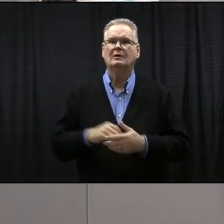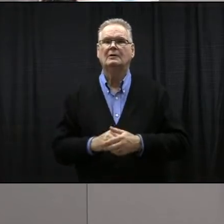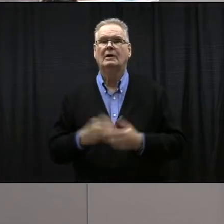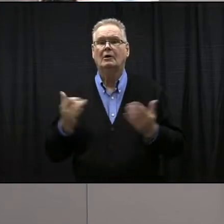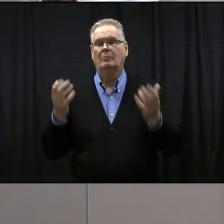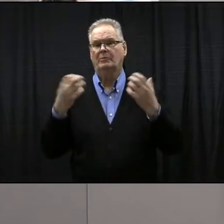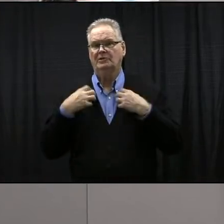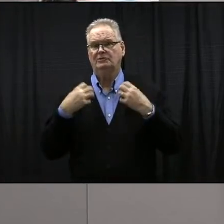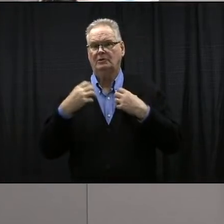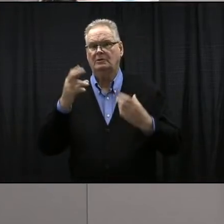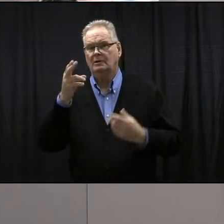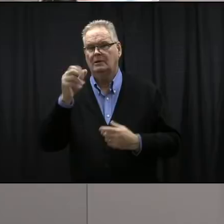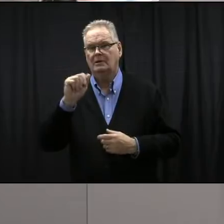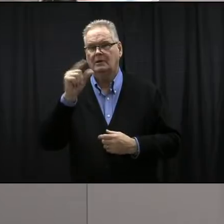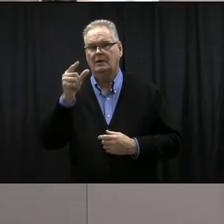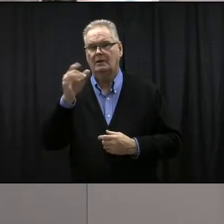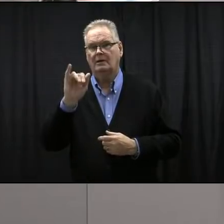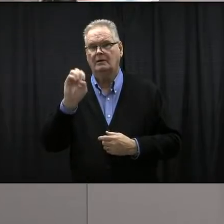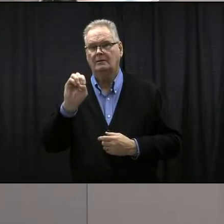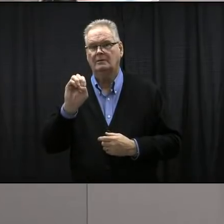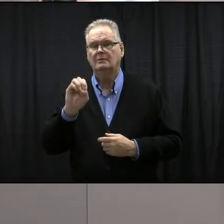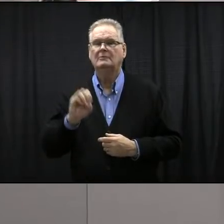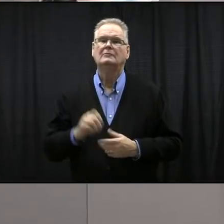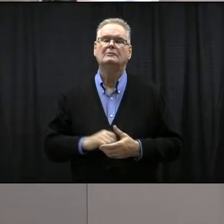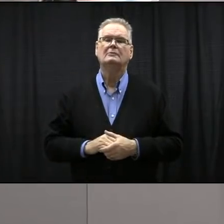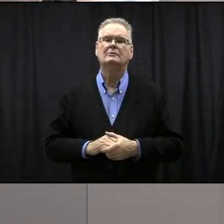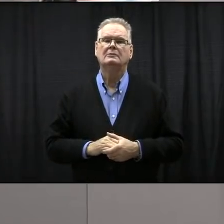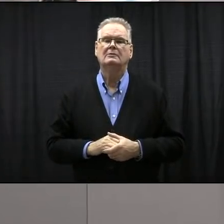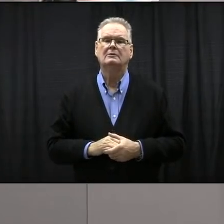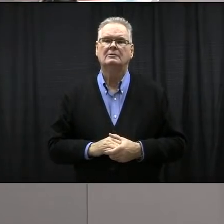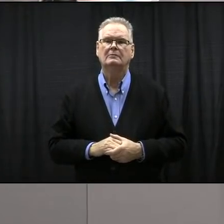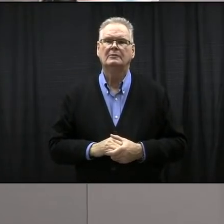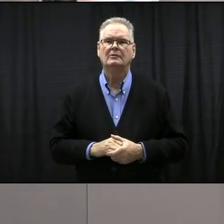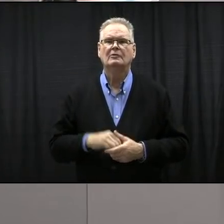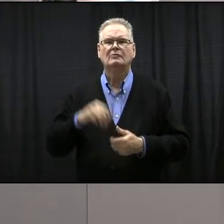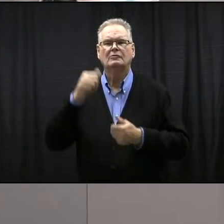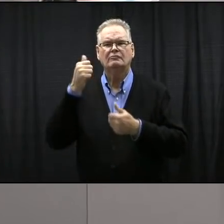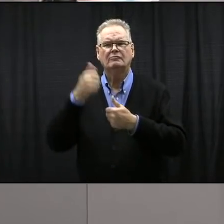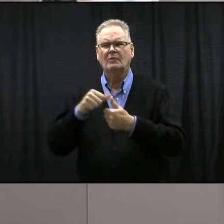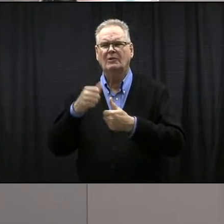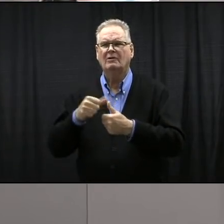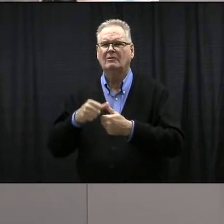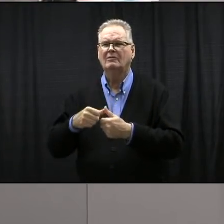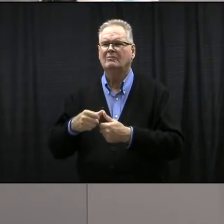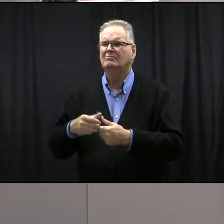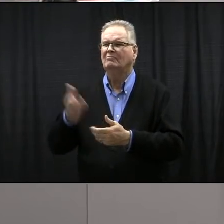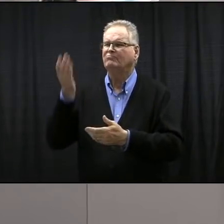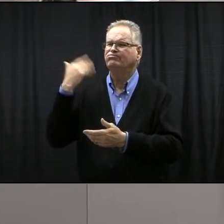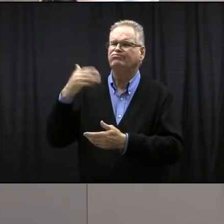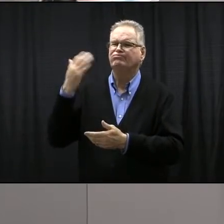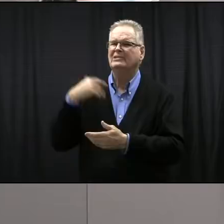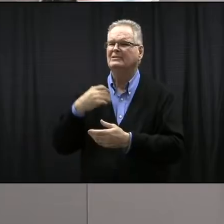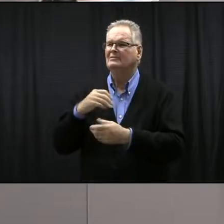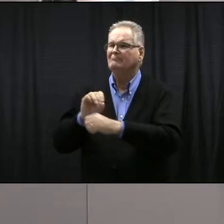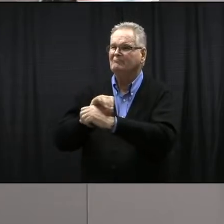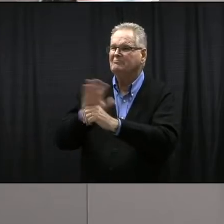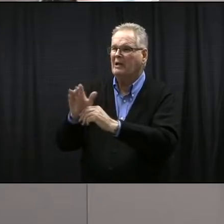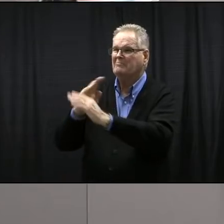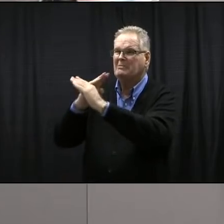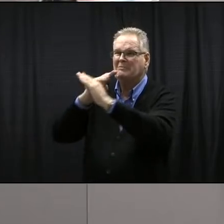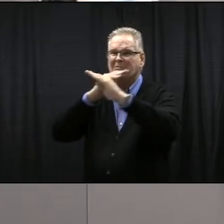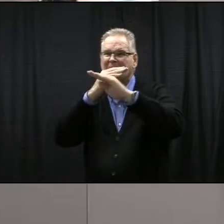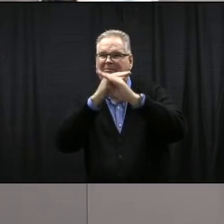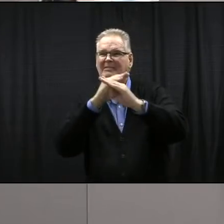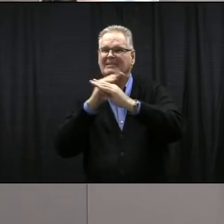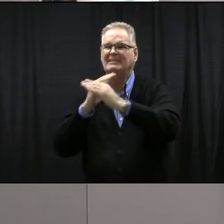than going for 0 cases, expecting, as we have seen, that we will see cases from time to